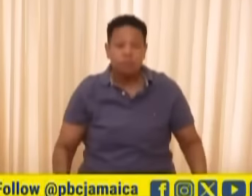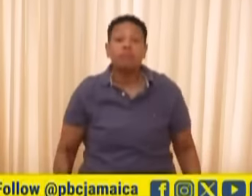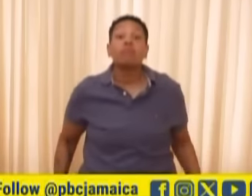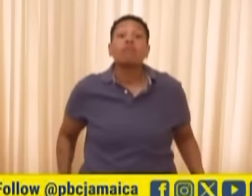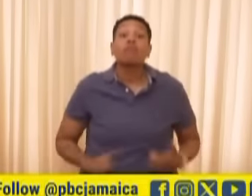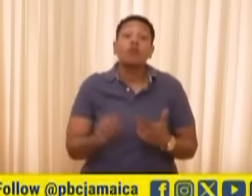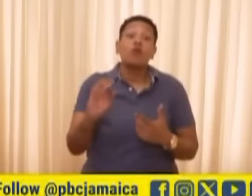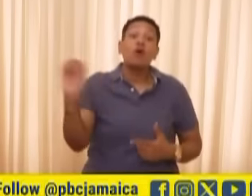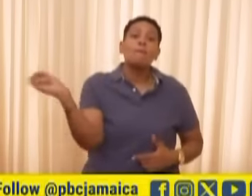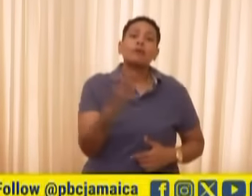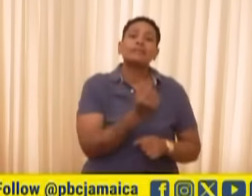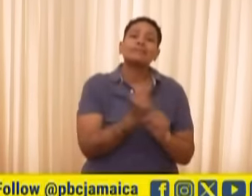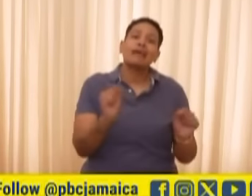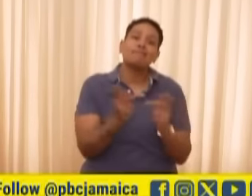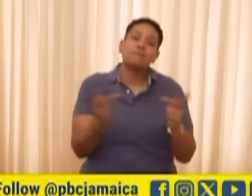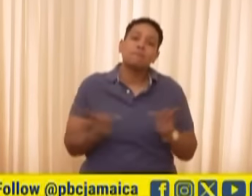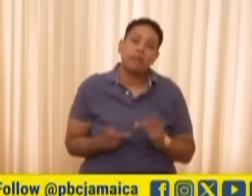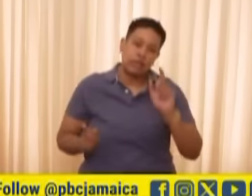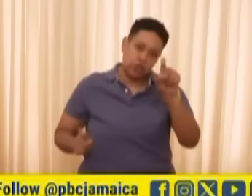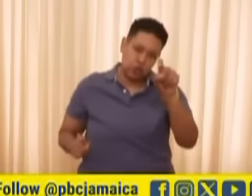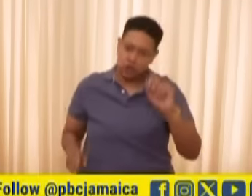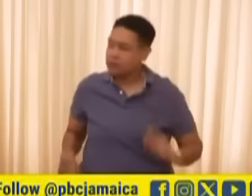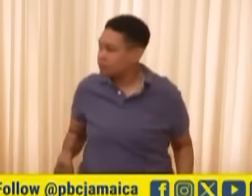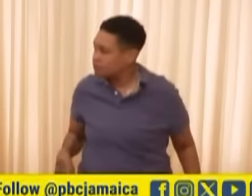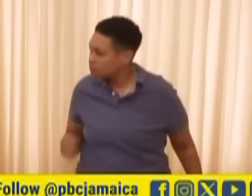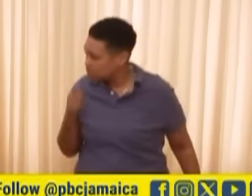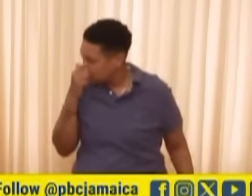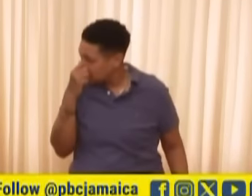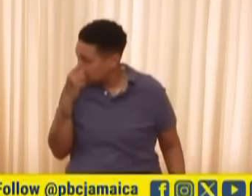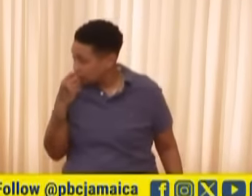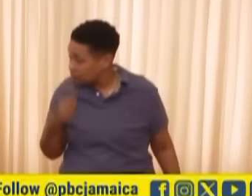and put in a safe place.